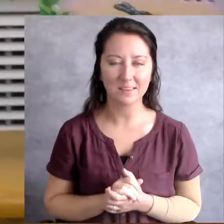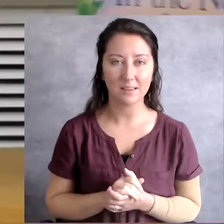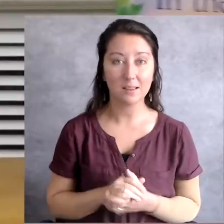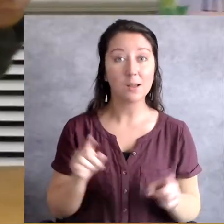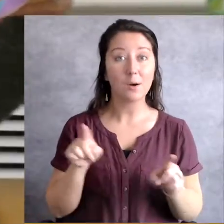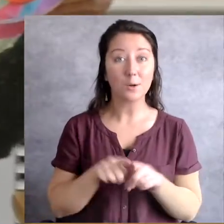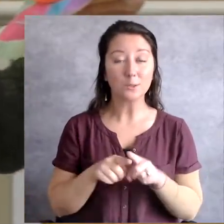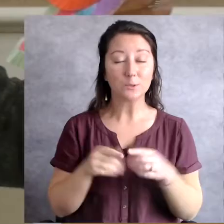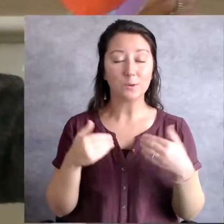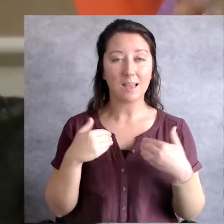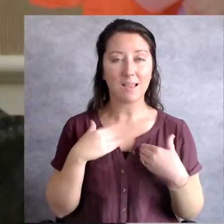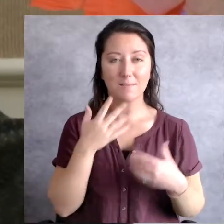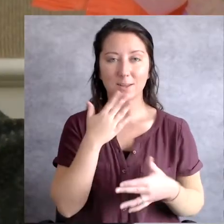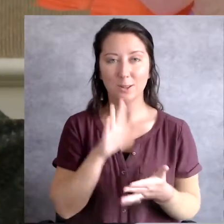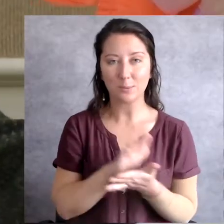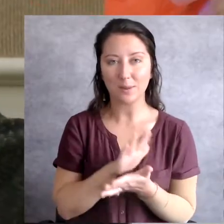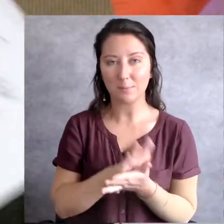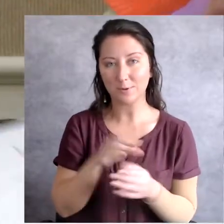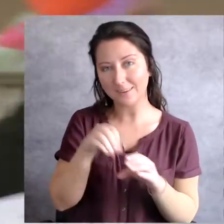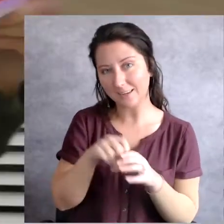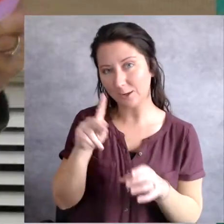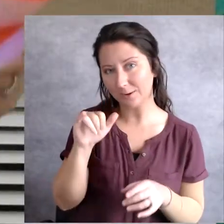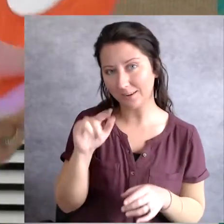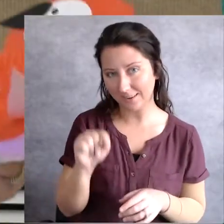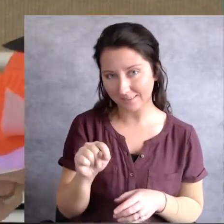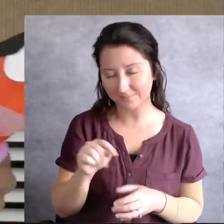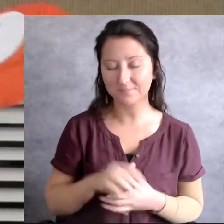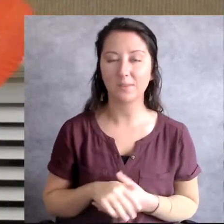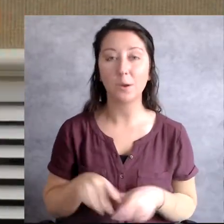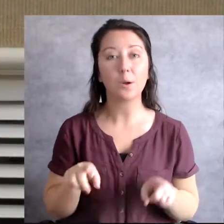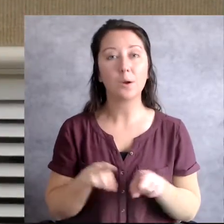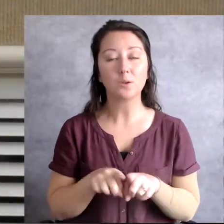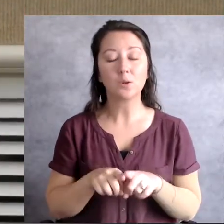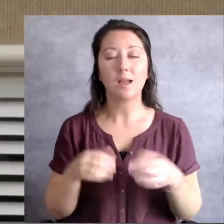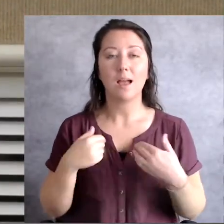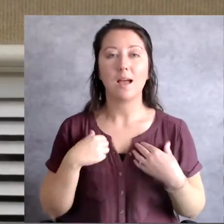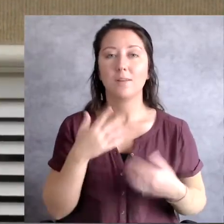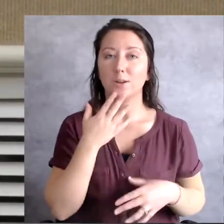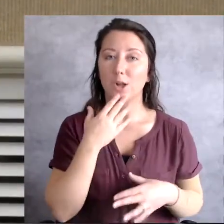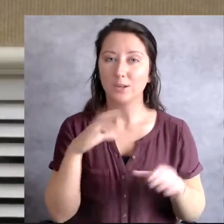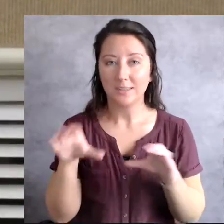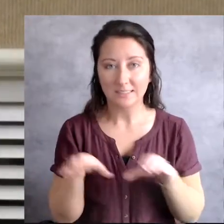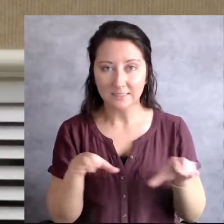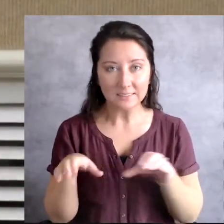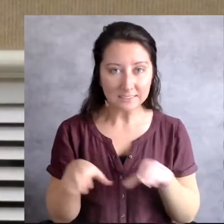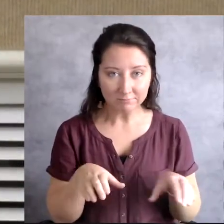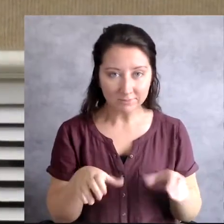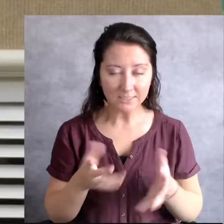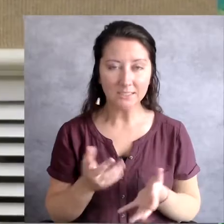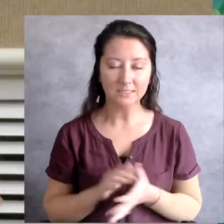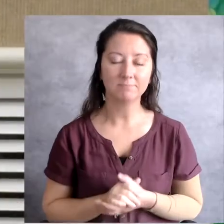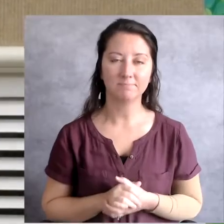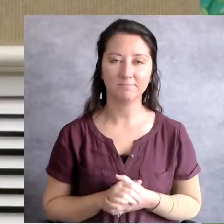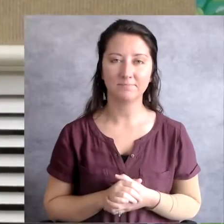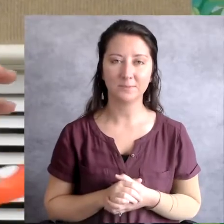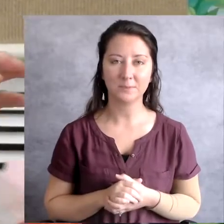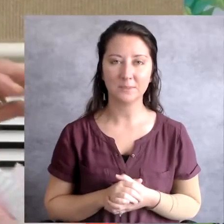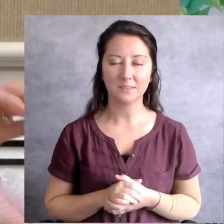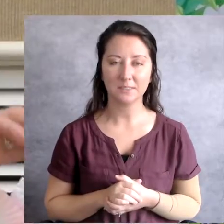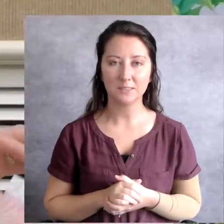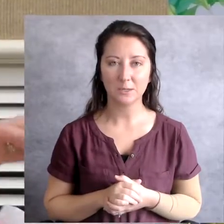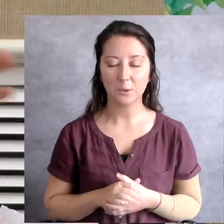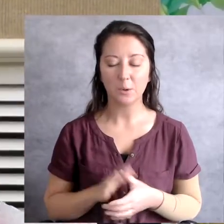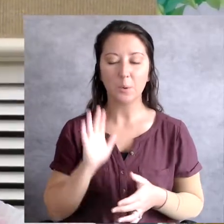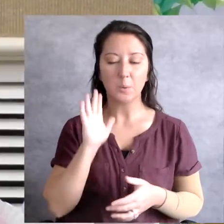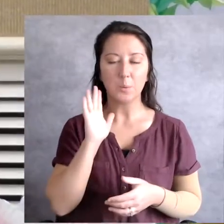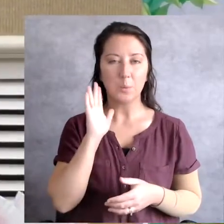you will have a coloring sheet you'll have in your kit. You will also have a color activity to do.